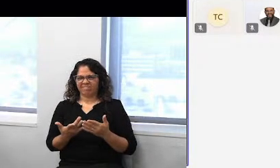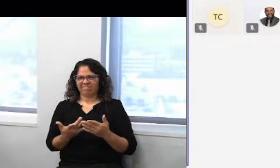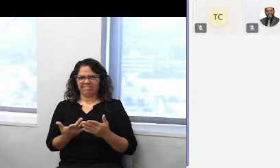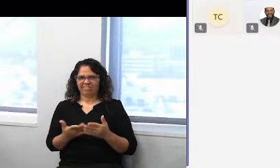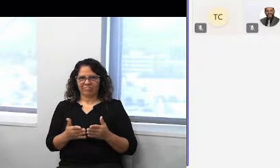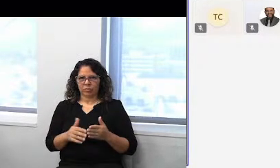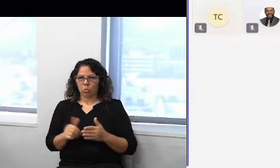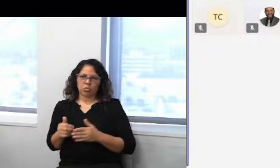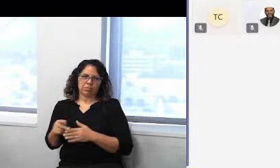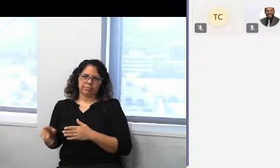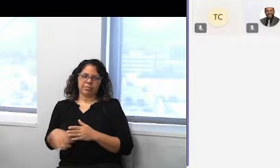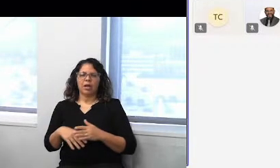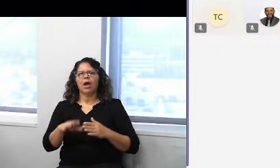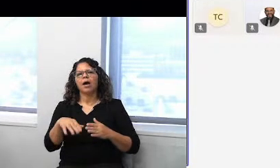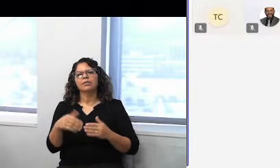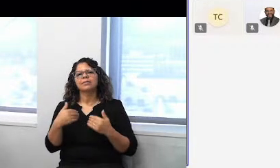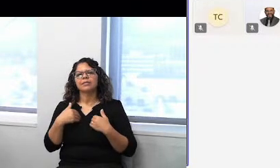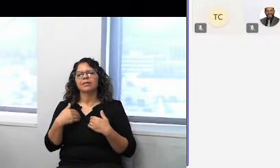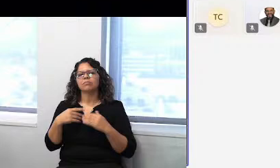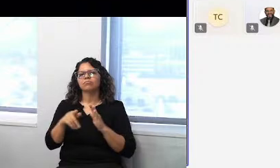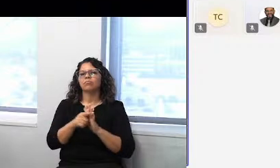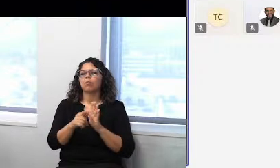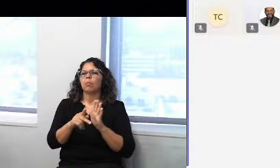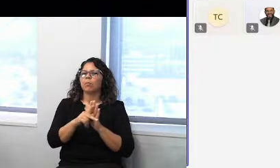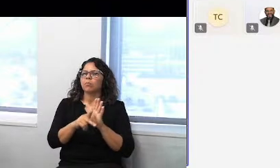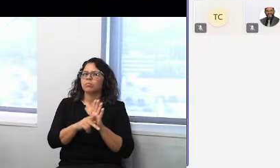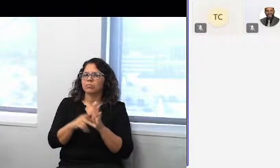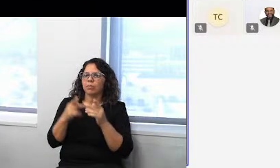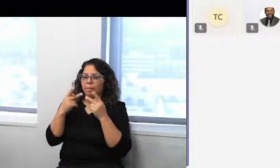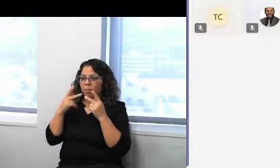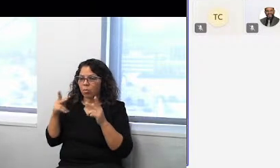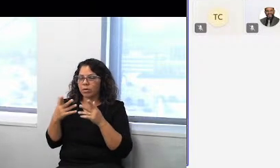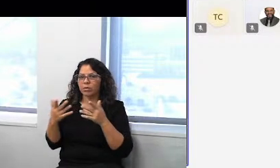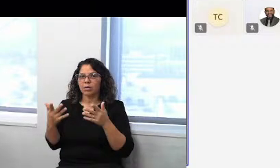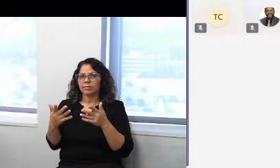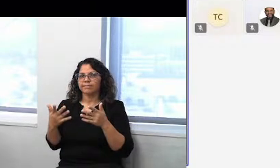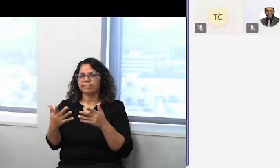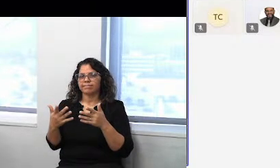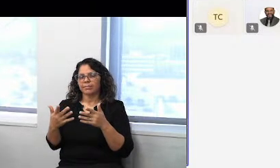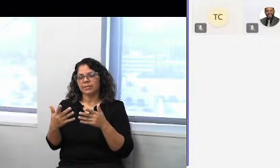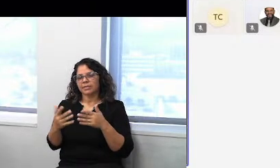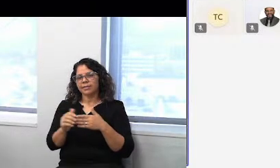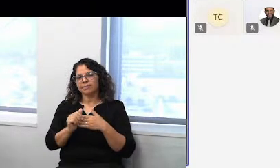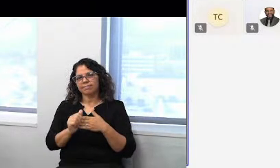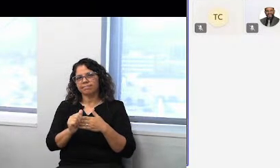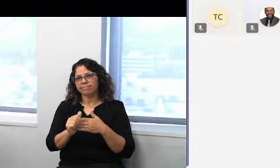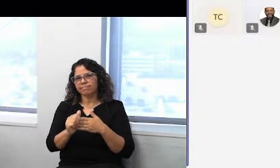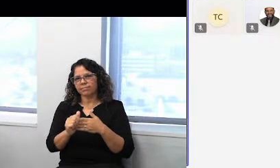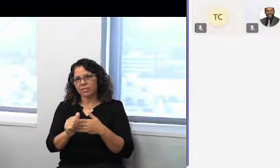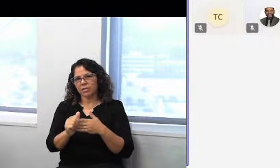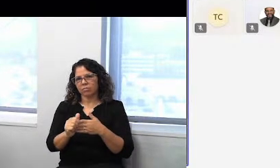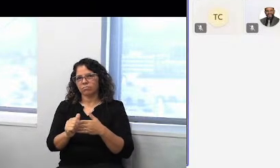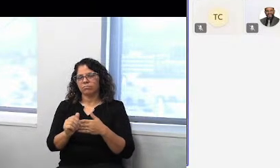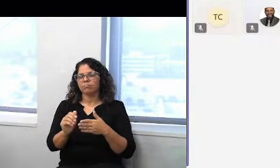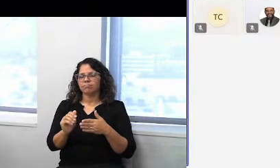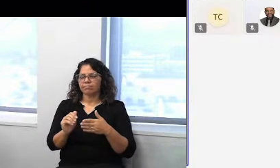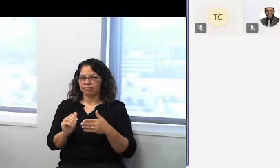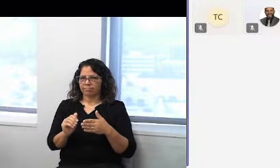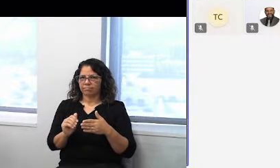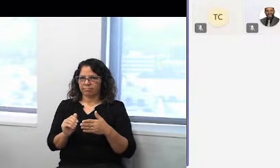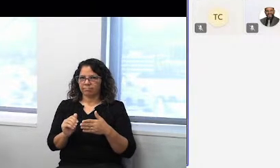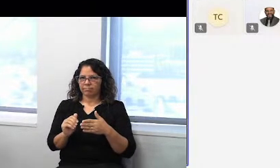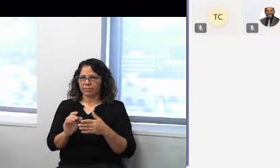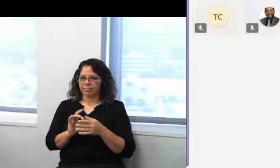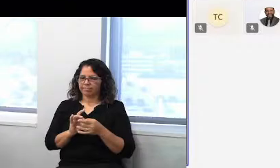public policy that drives where are we heading in regards to being 100% renewable. And